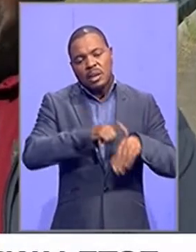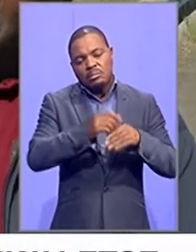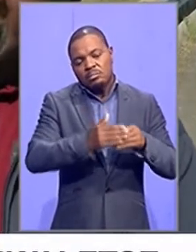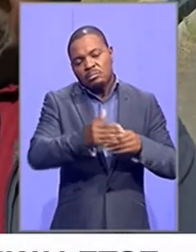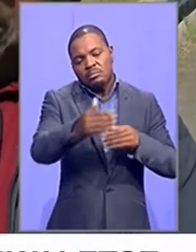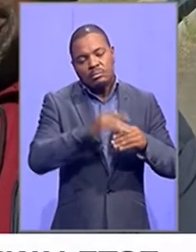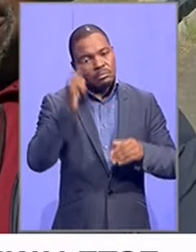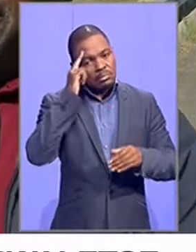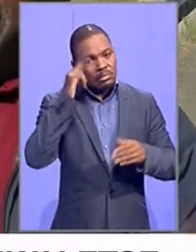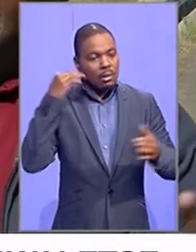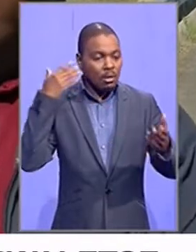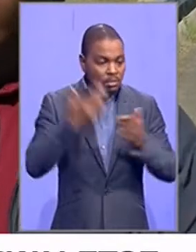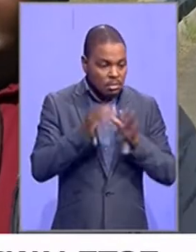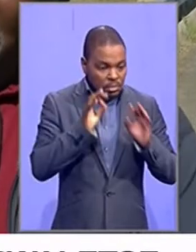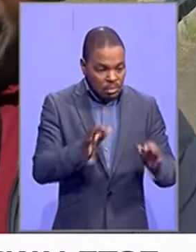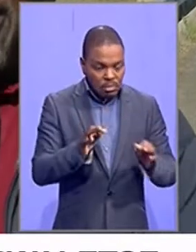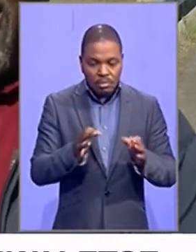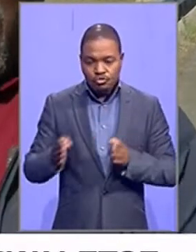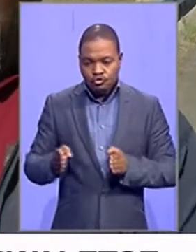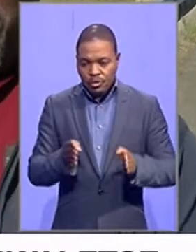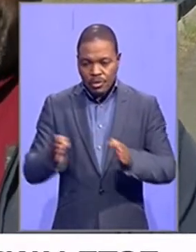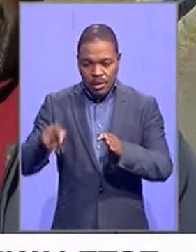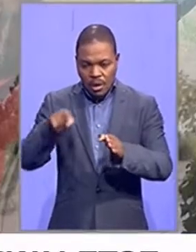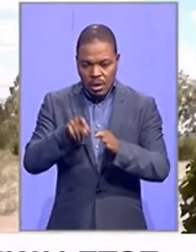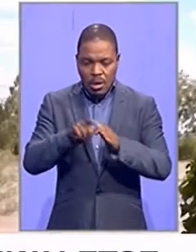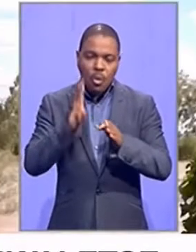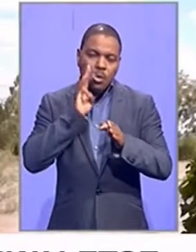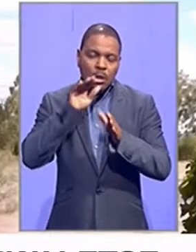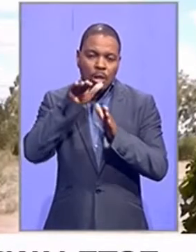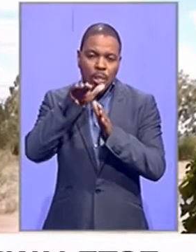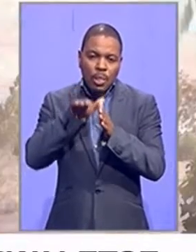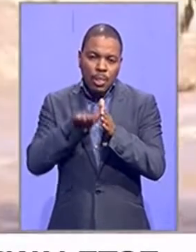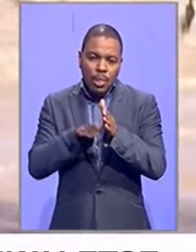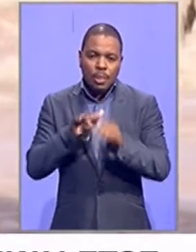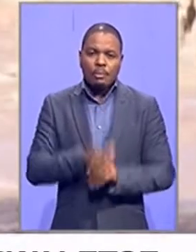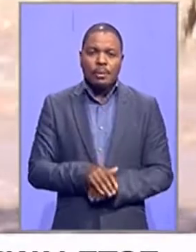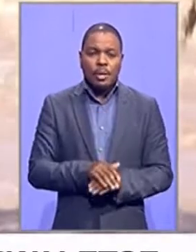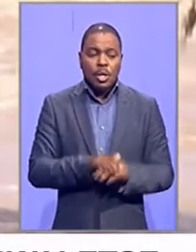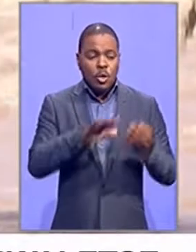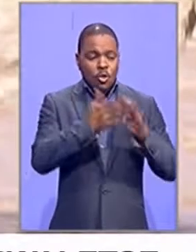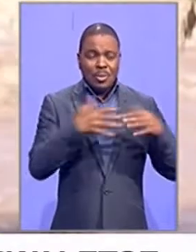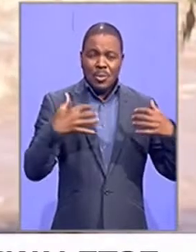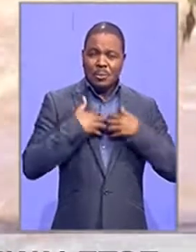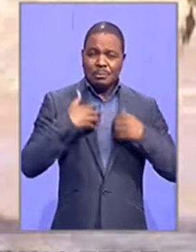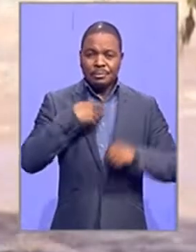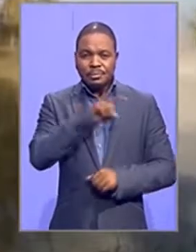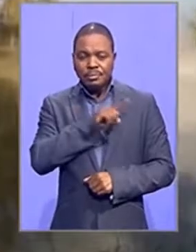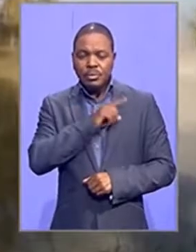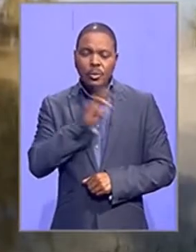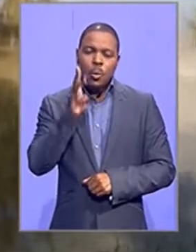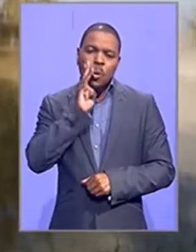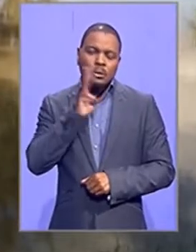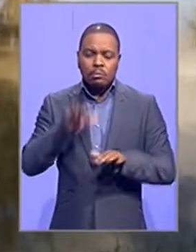up until we see the river banks going down. Baagi ba tshwenyegile thata ka ntlha ya fa seelo sa metsi se oketsega.